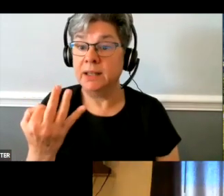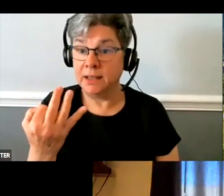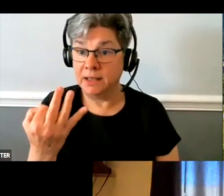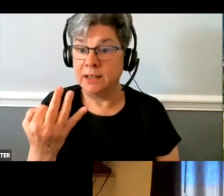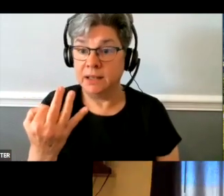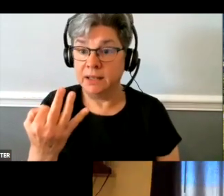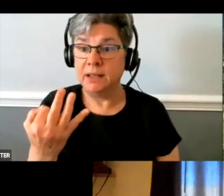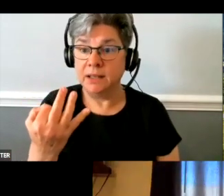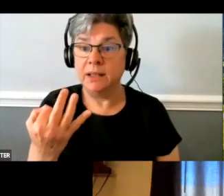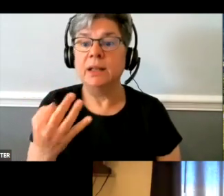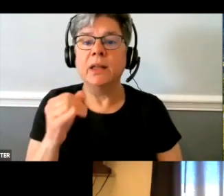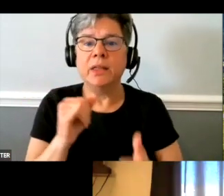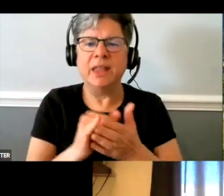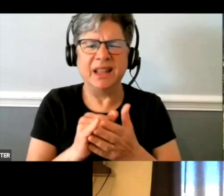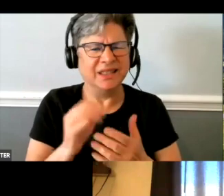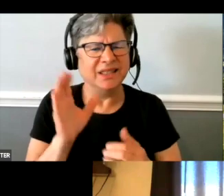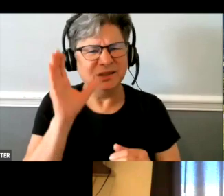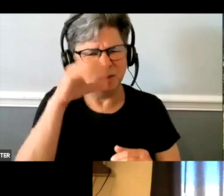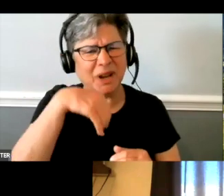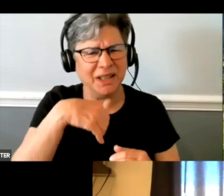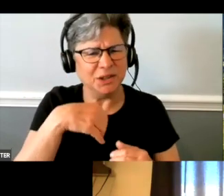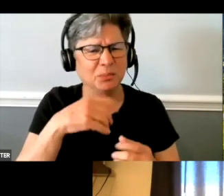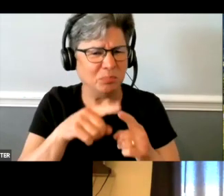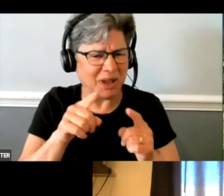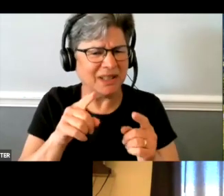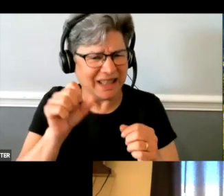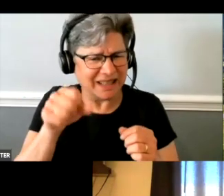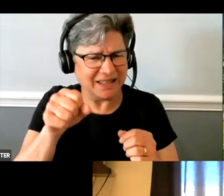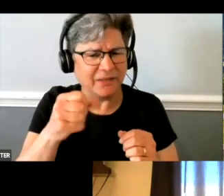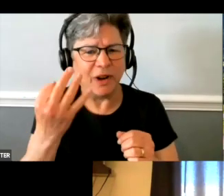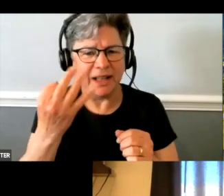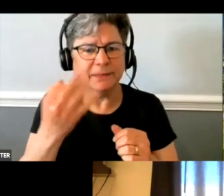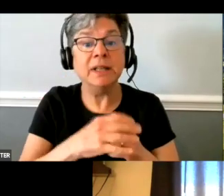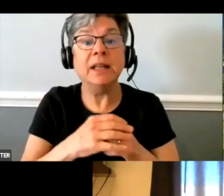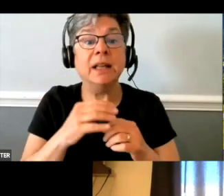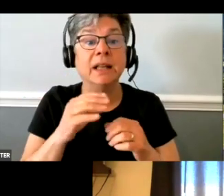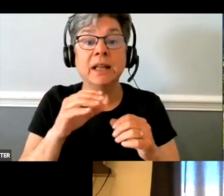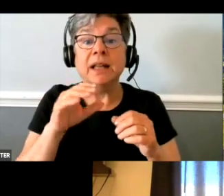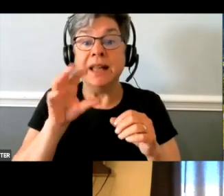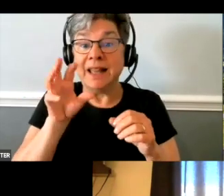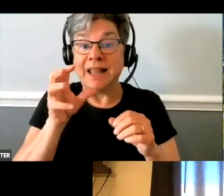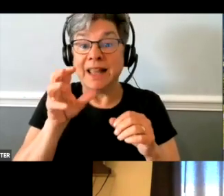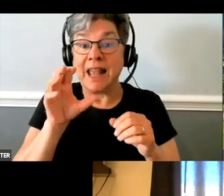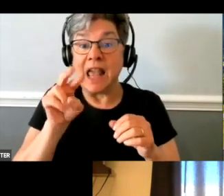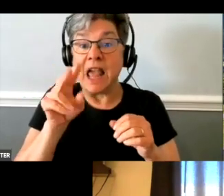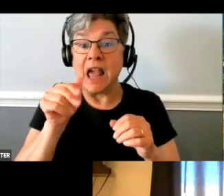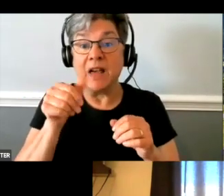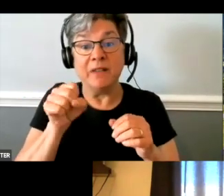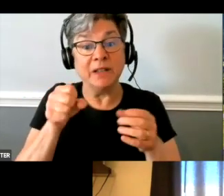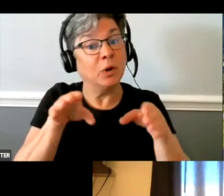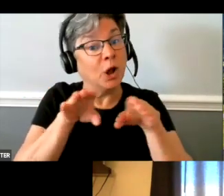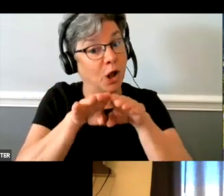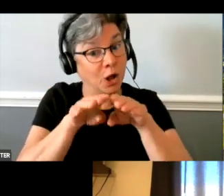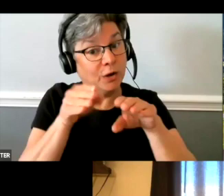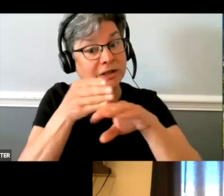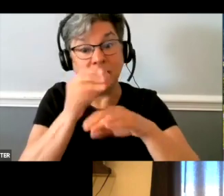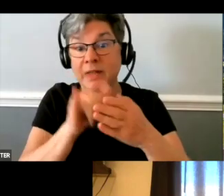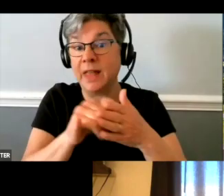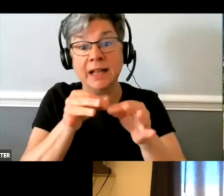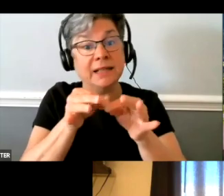Okay. That's the goofy part. And by then, the canvas closes, and I can't give you